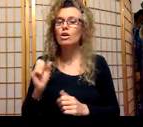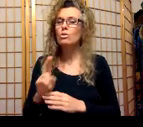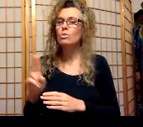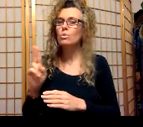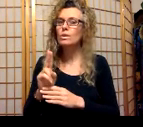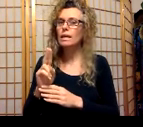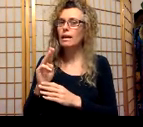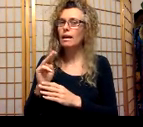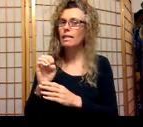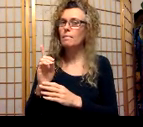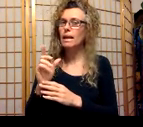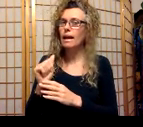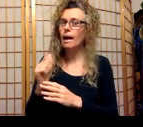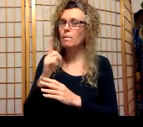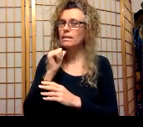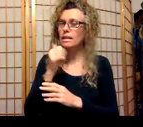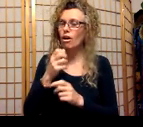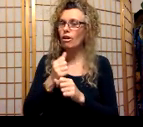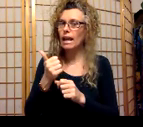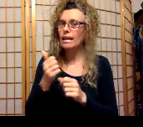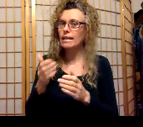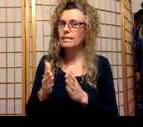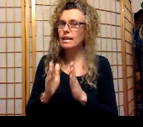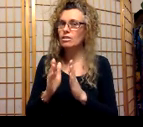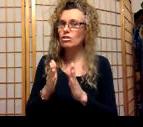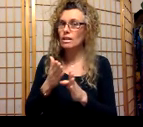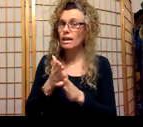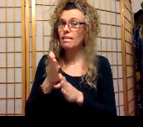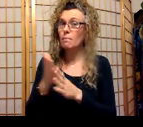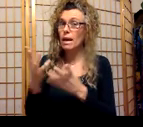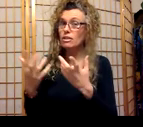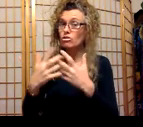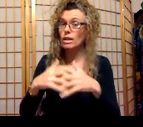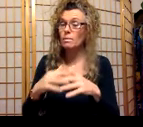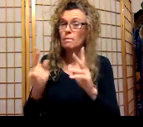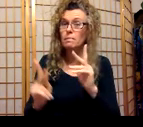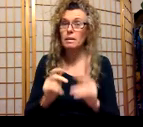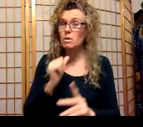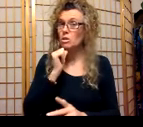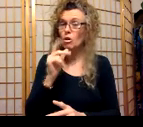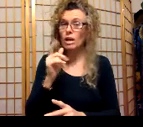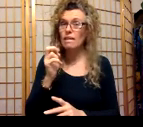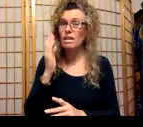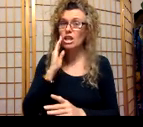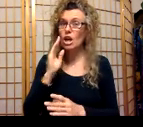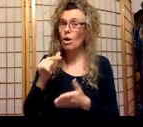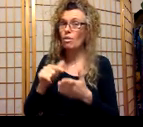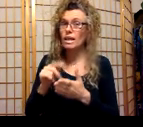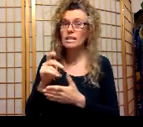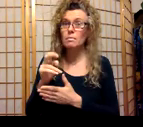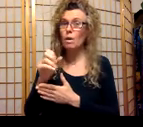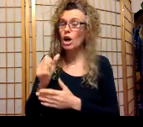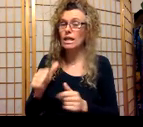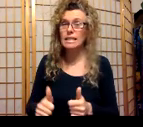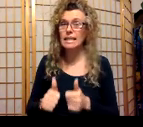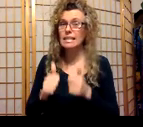Using the media, because they don't get any attention in the mainstream. People don't even know these parties exist, which